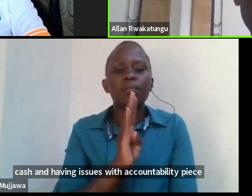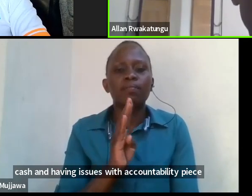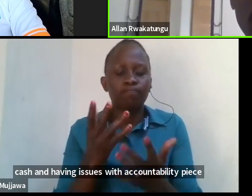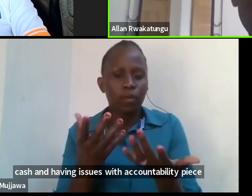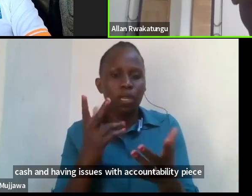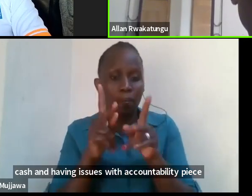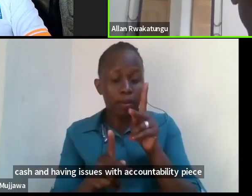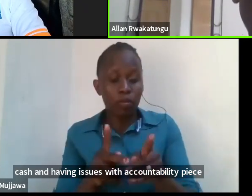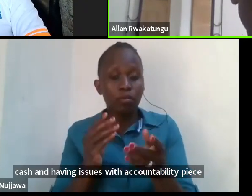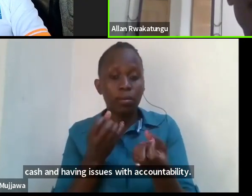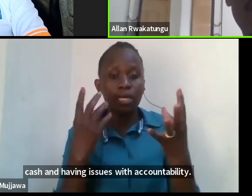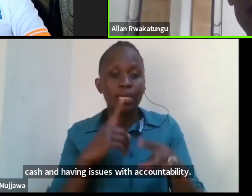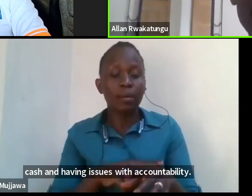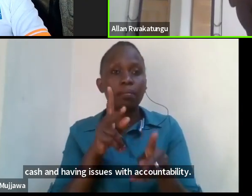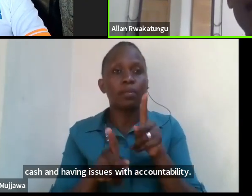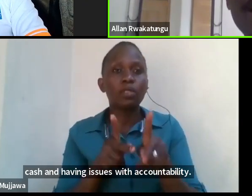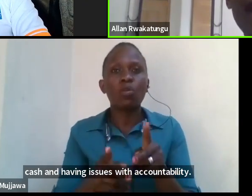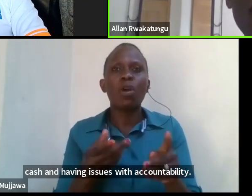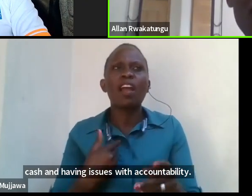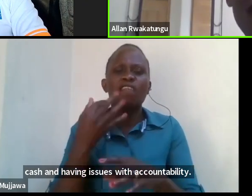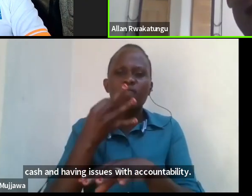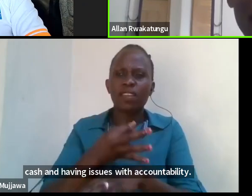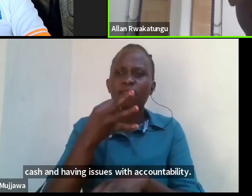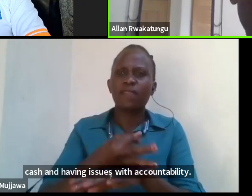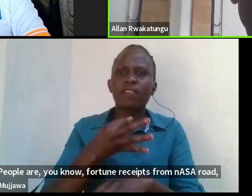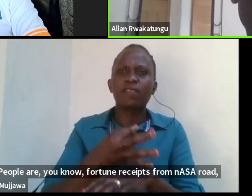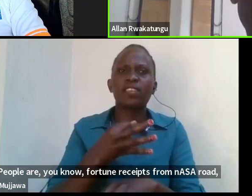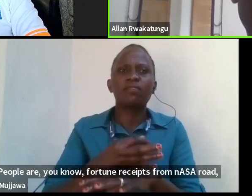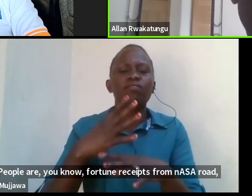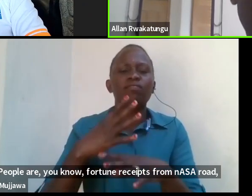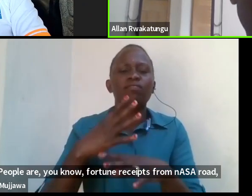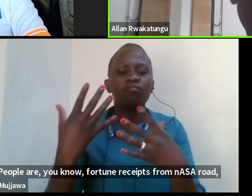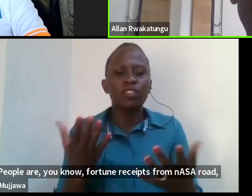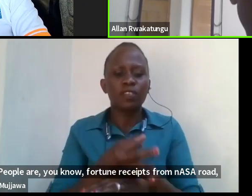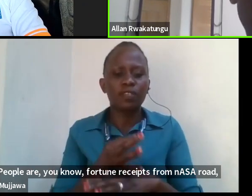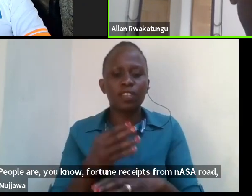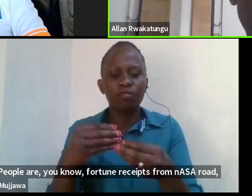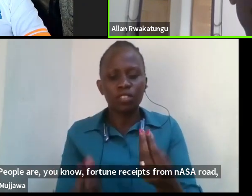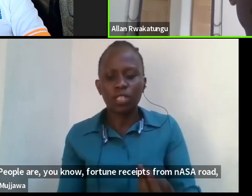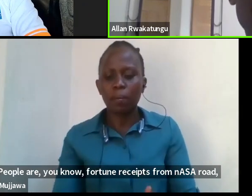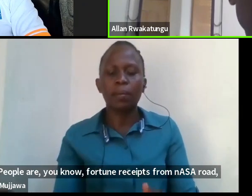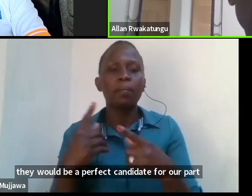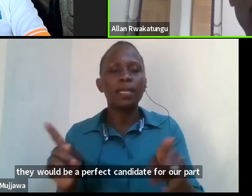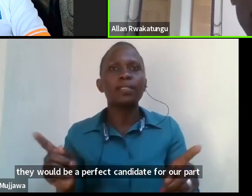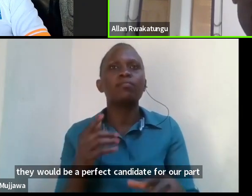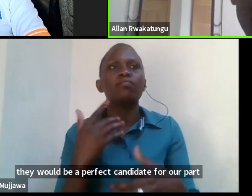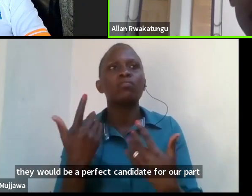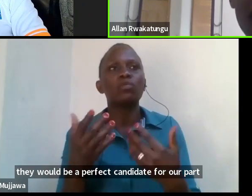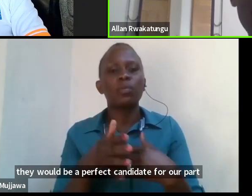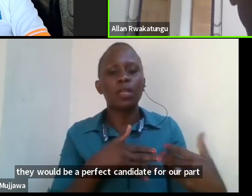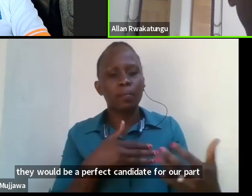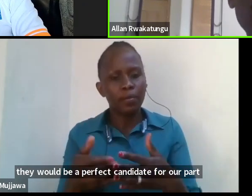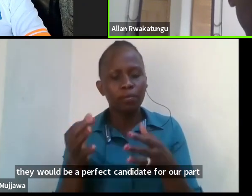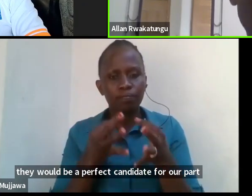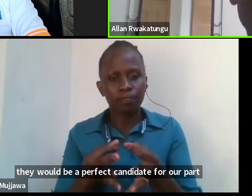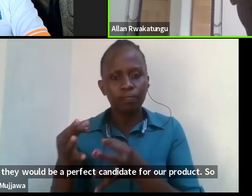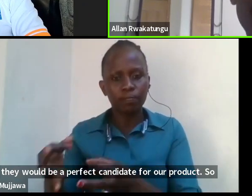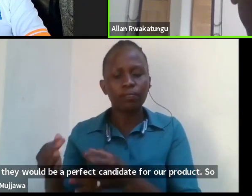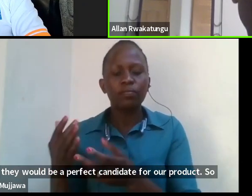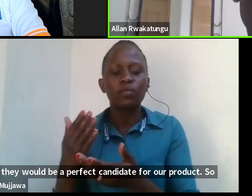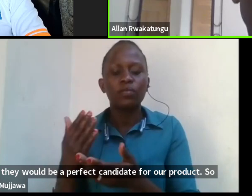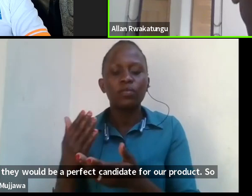know, forging receipts from NASA Road, they would be a perfect candidate for our product. So we would sell them the benefits